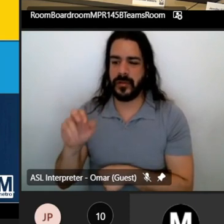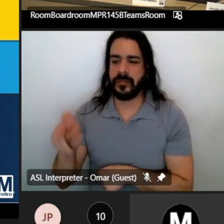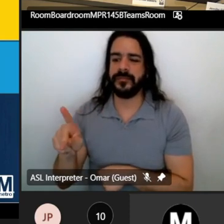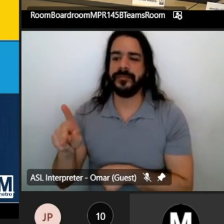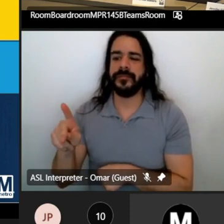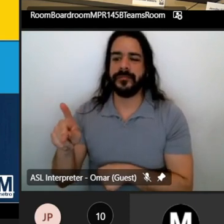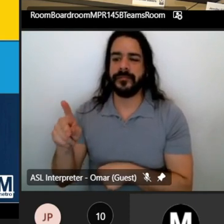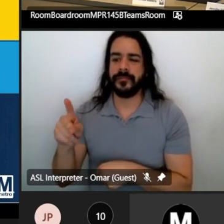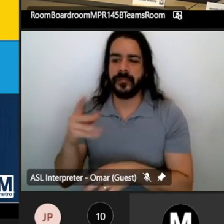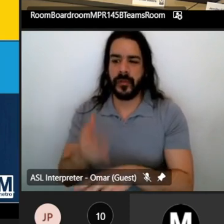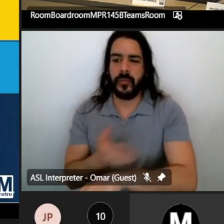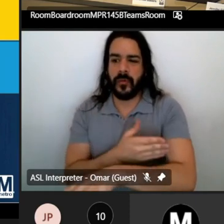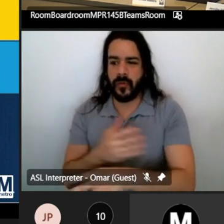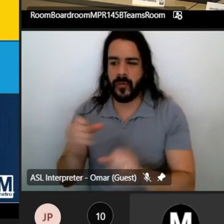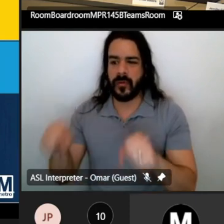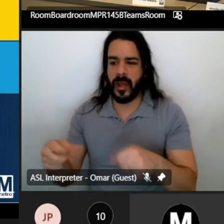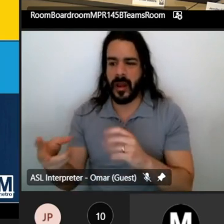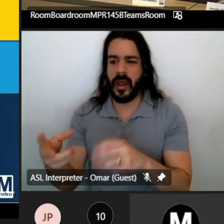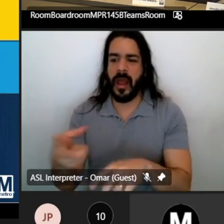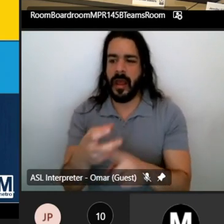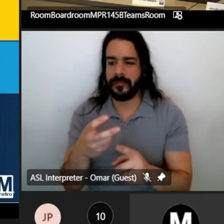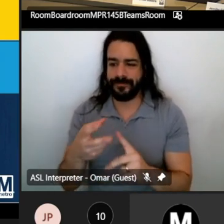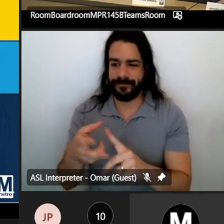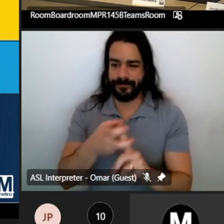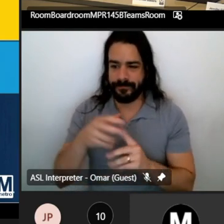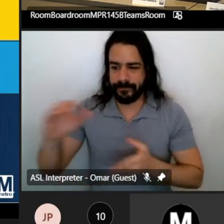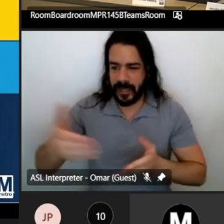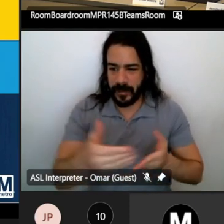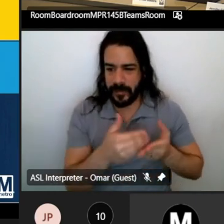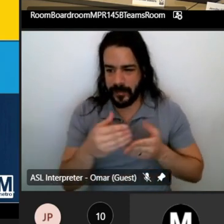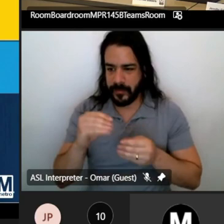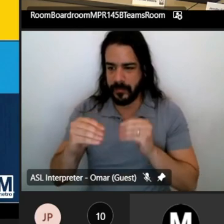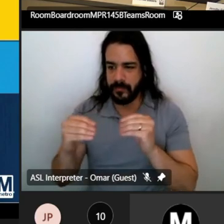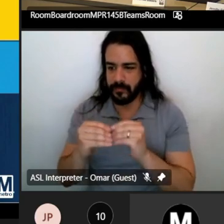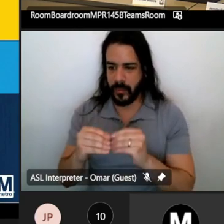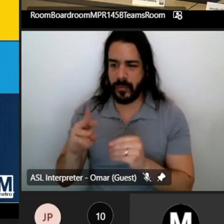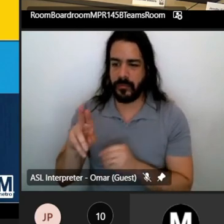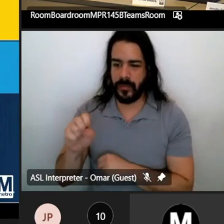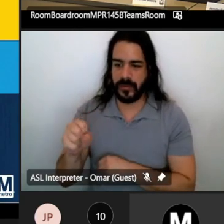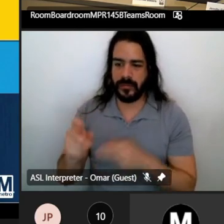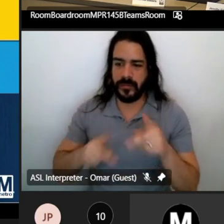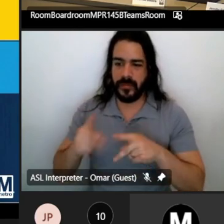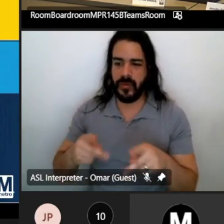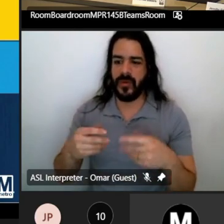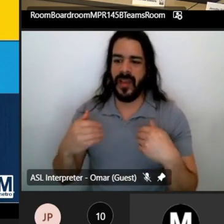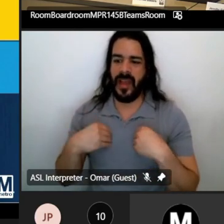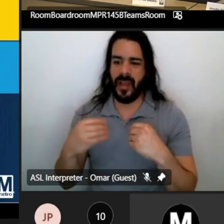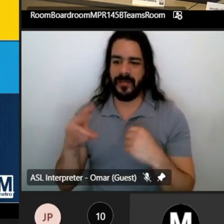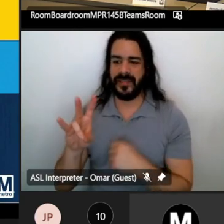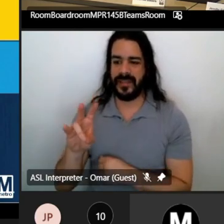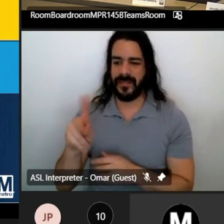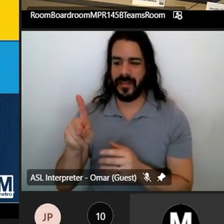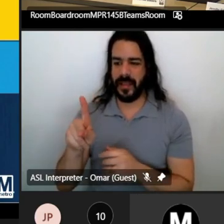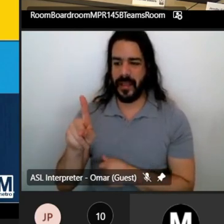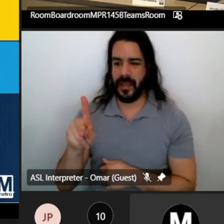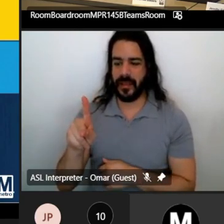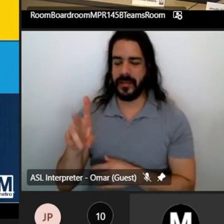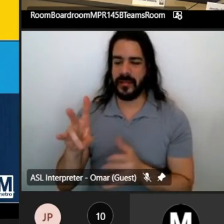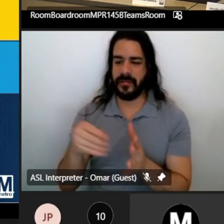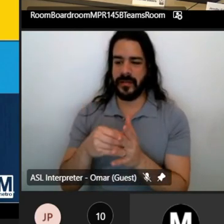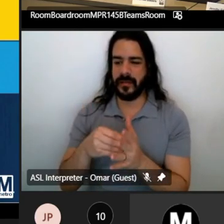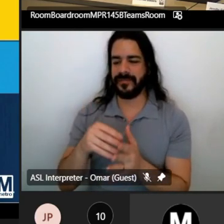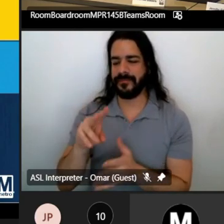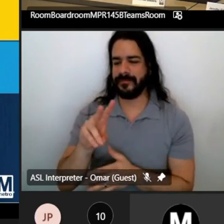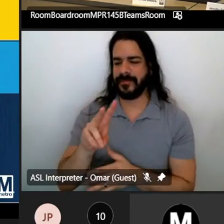through recruitment and retention of Metro bus and Metro rail team members, which will support providing more reliable service to our region. We've increased 7K